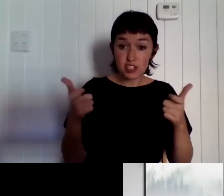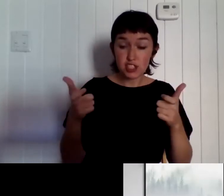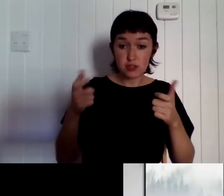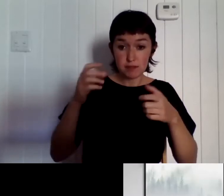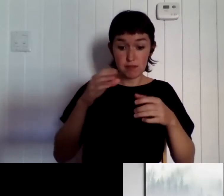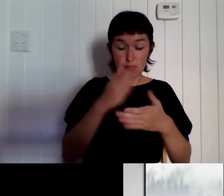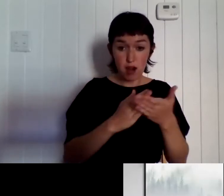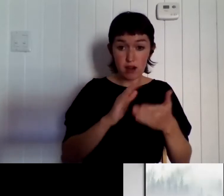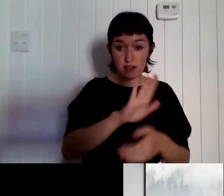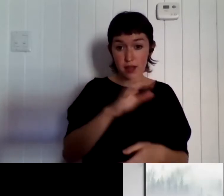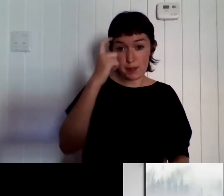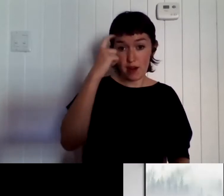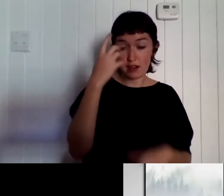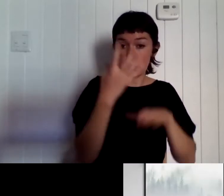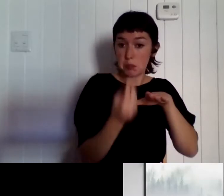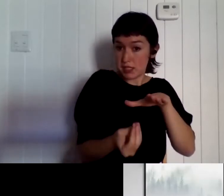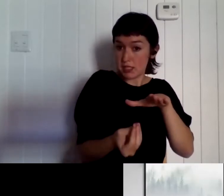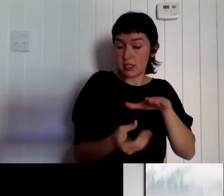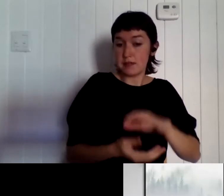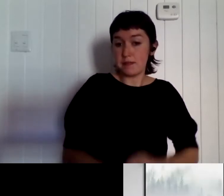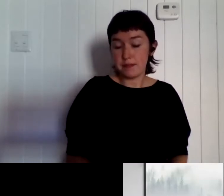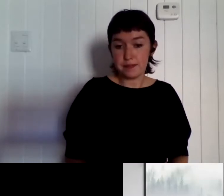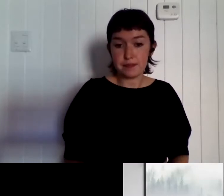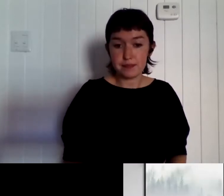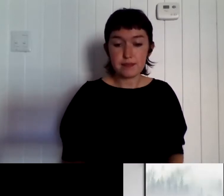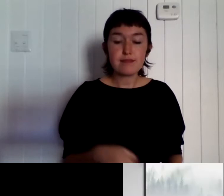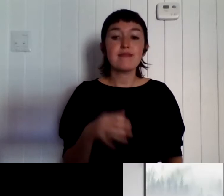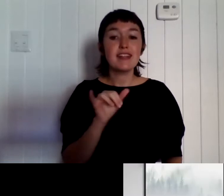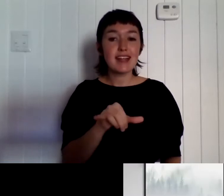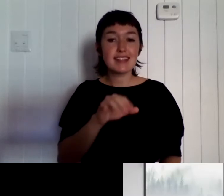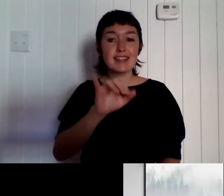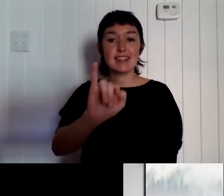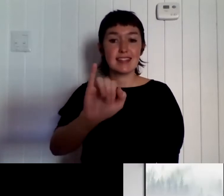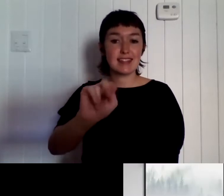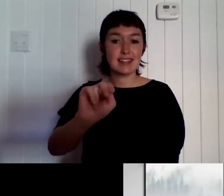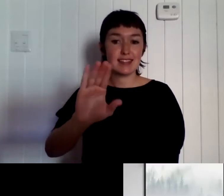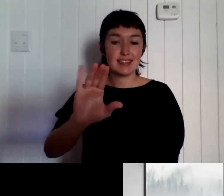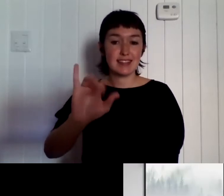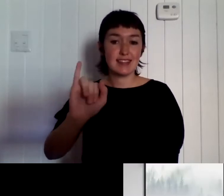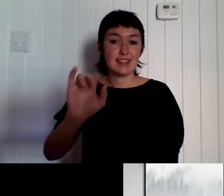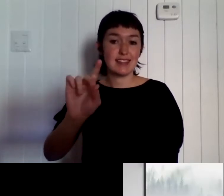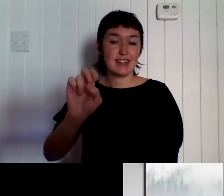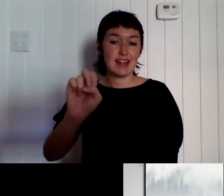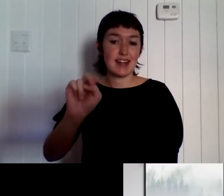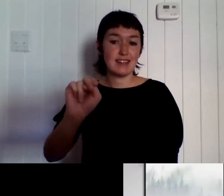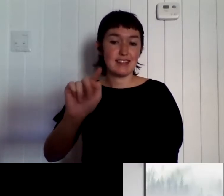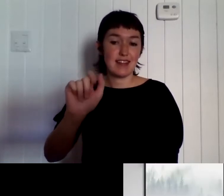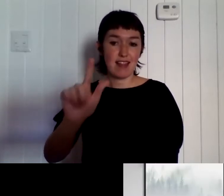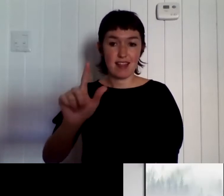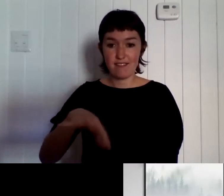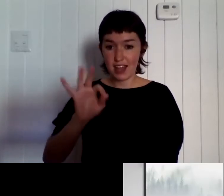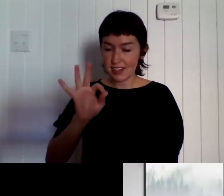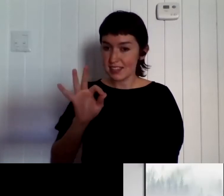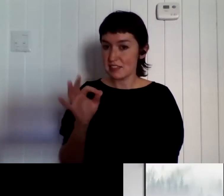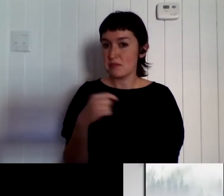one of the, we call them incidental findings that, we weren't looking for this particular thing, but sometimes it still comes up,